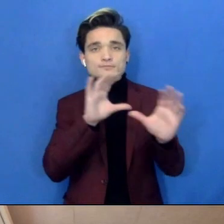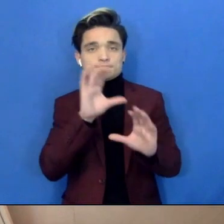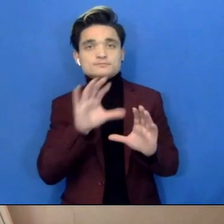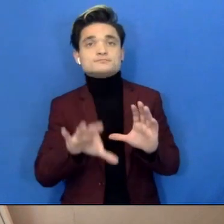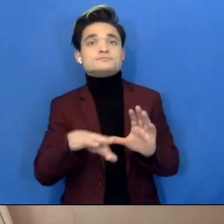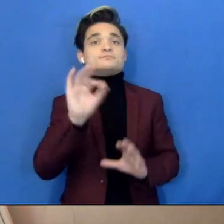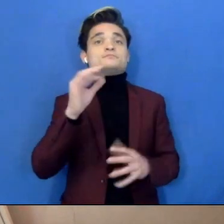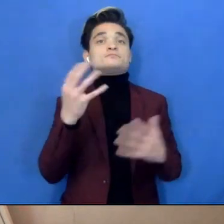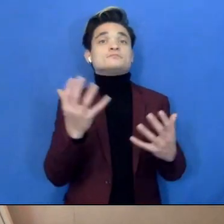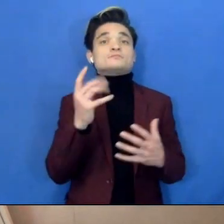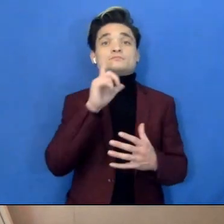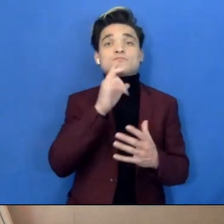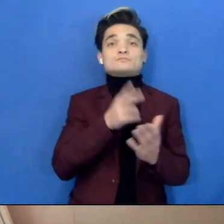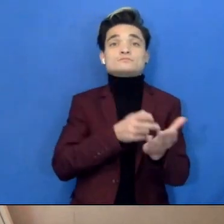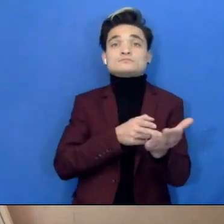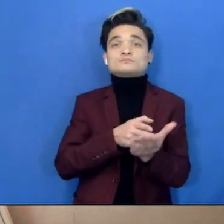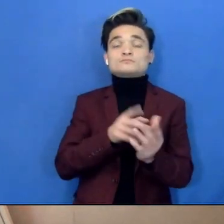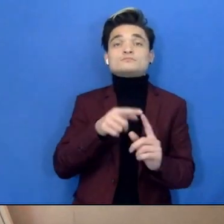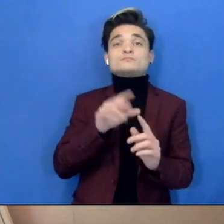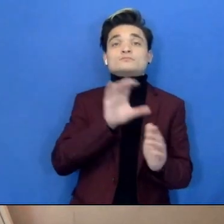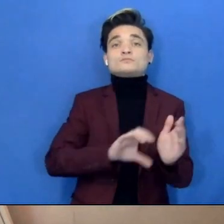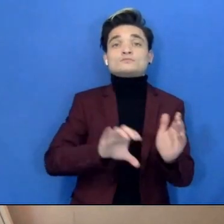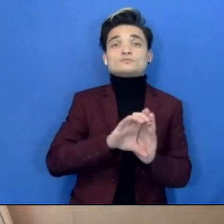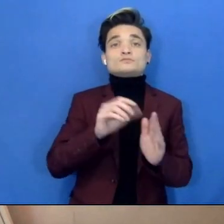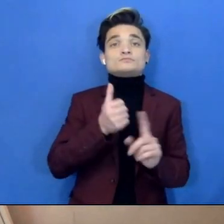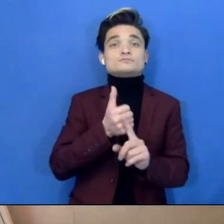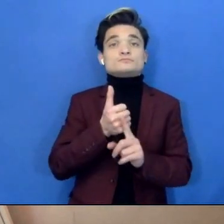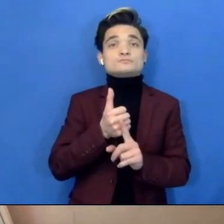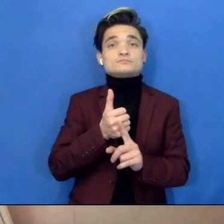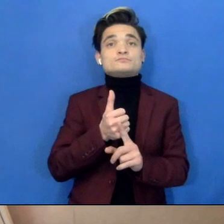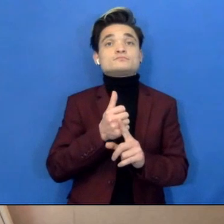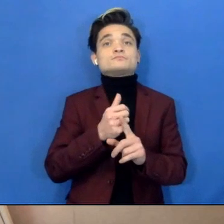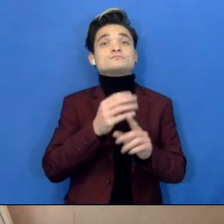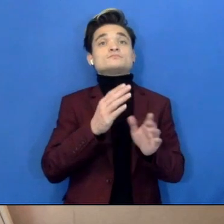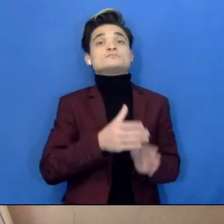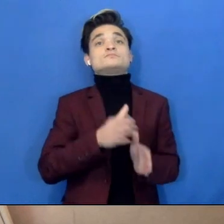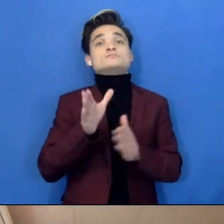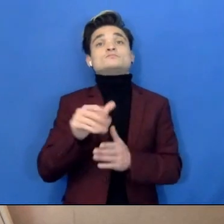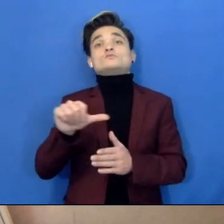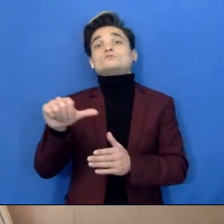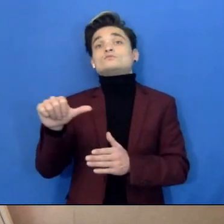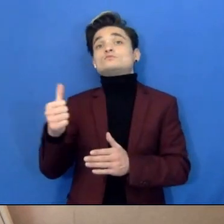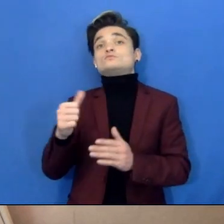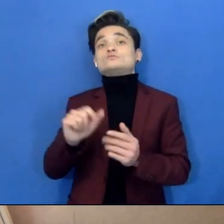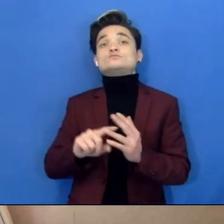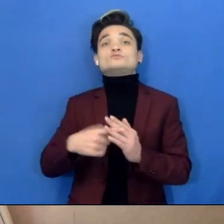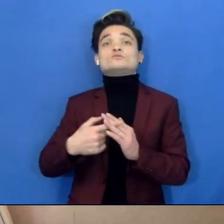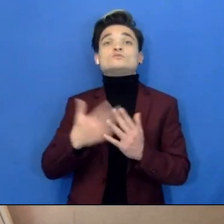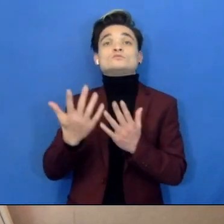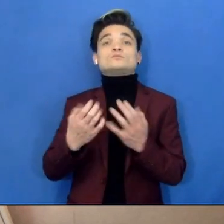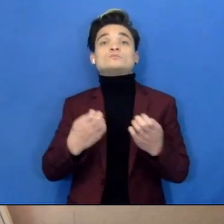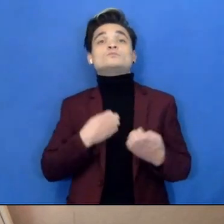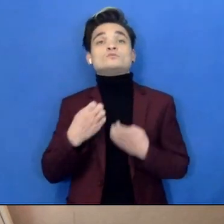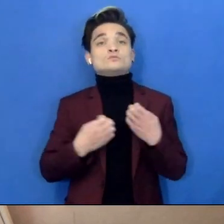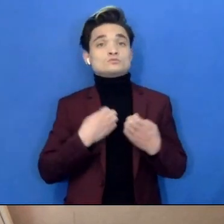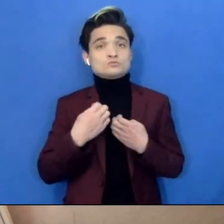other way that we can work is we can start with the emotional aspect of the character and how we listen to the other character. And so this